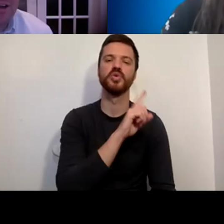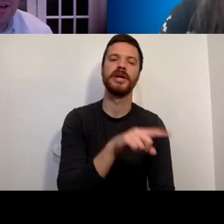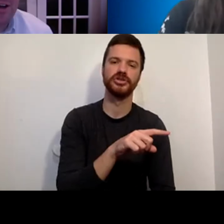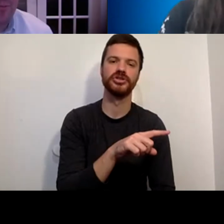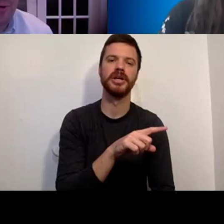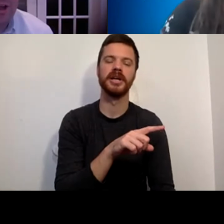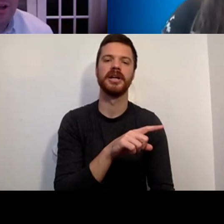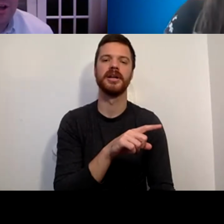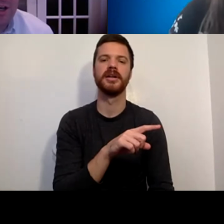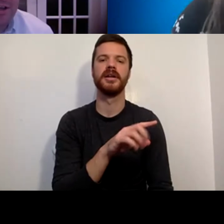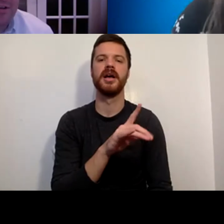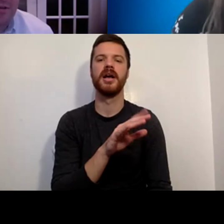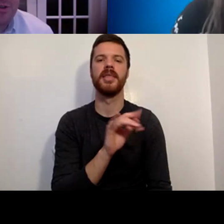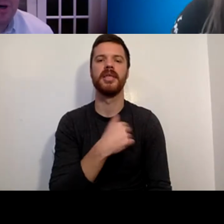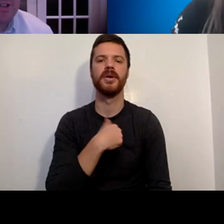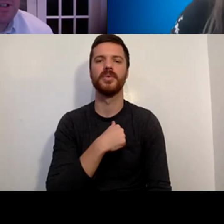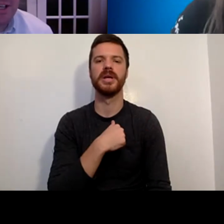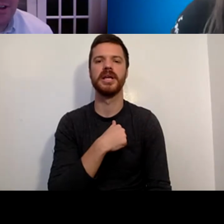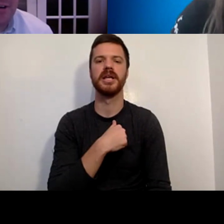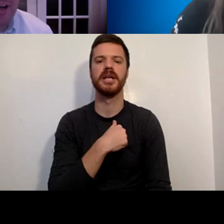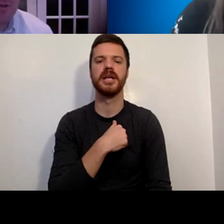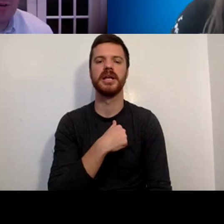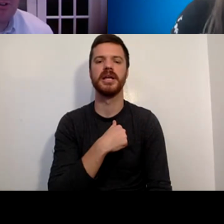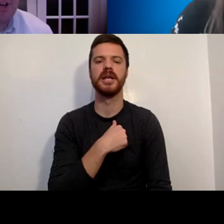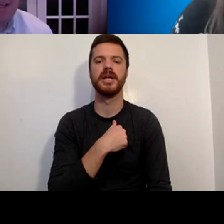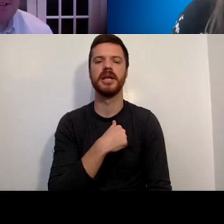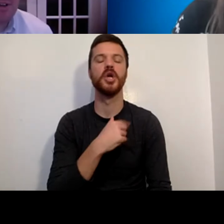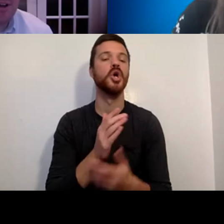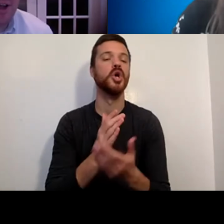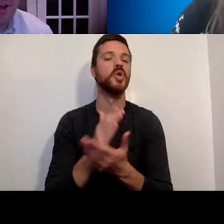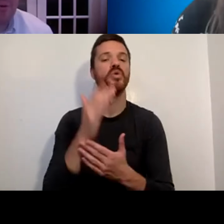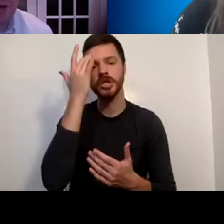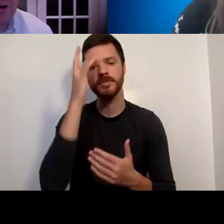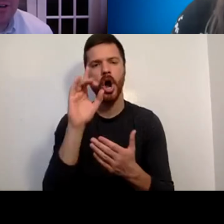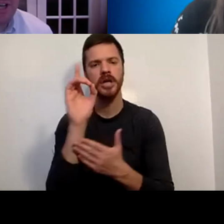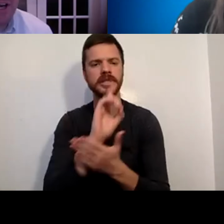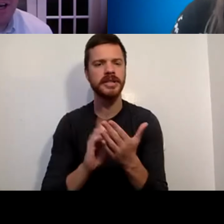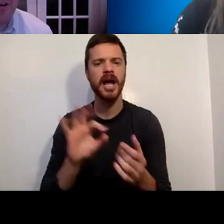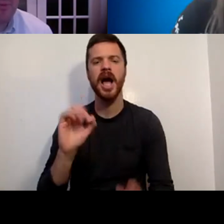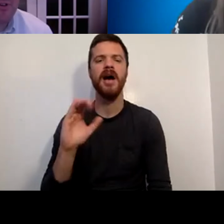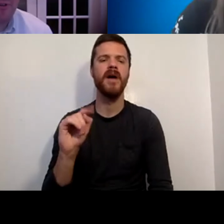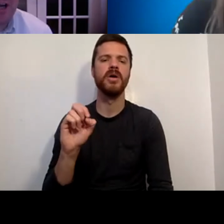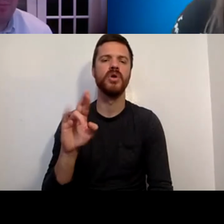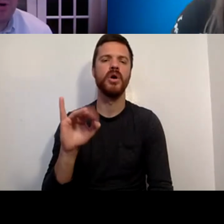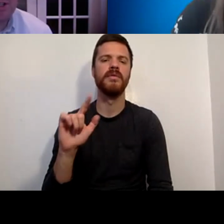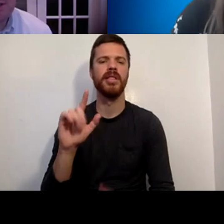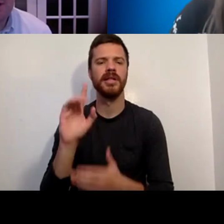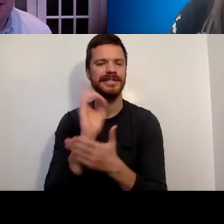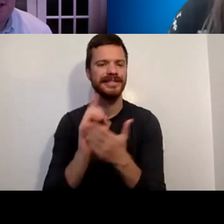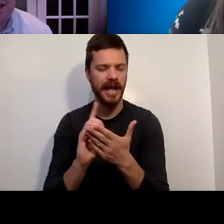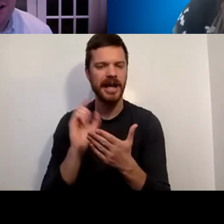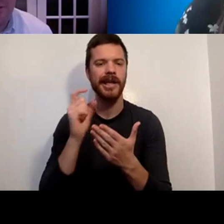may through smart designs and other factorial designs have a better understanding of specific